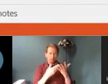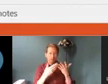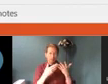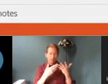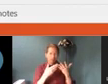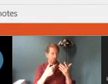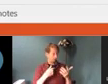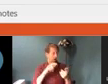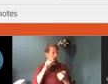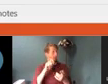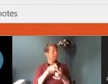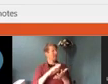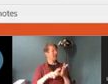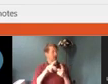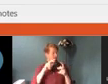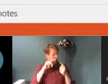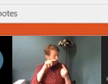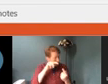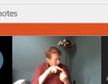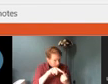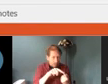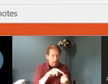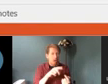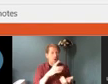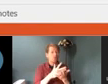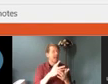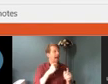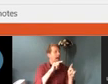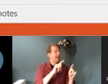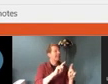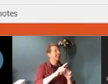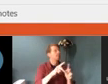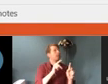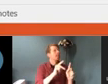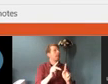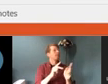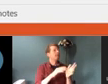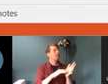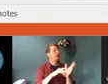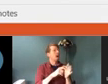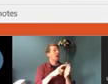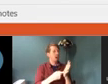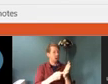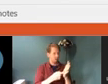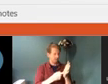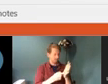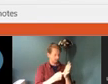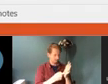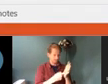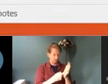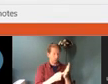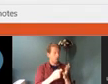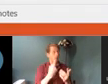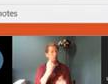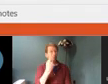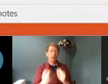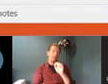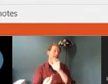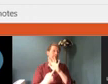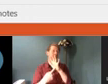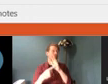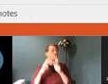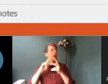my PhD. Just to looking at the types of markers, so now we looked at where they are. Well, one of the main markers used in